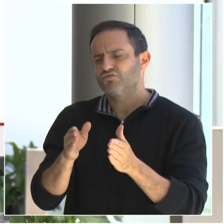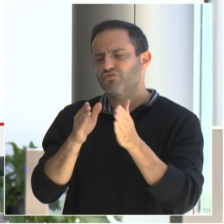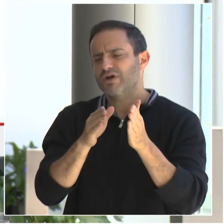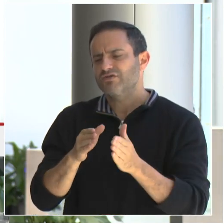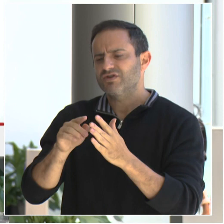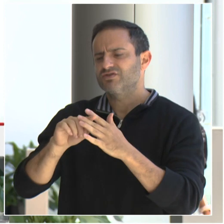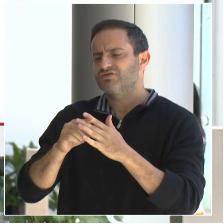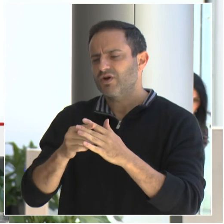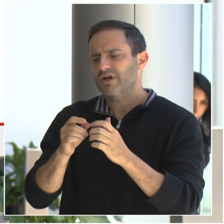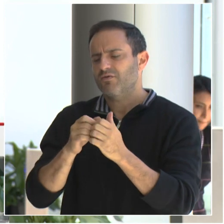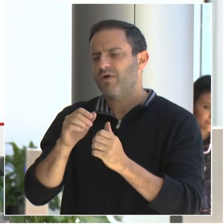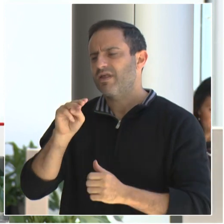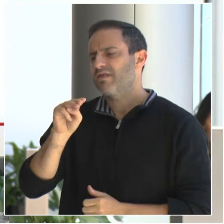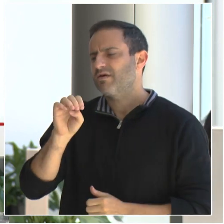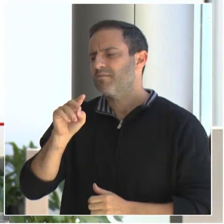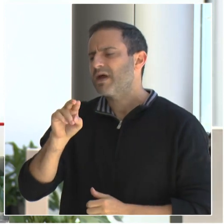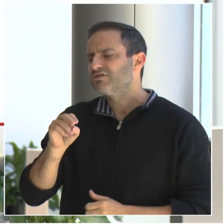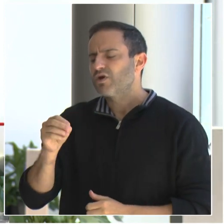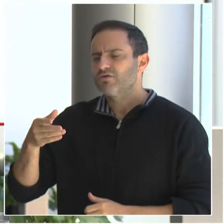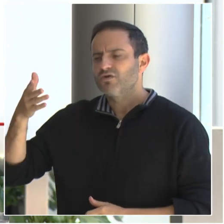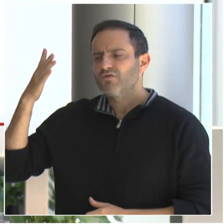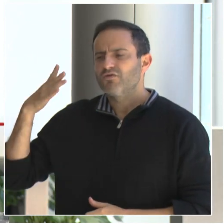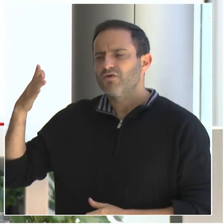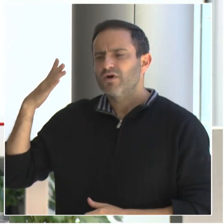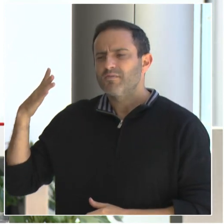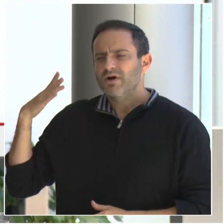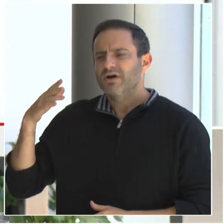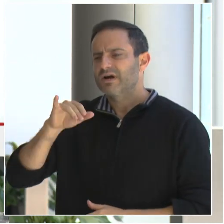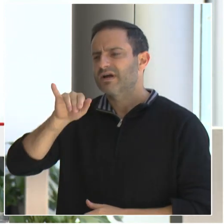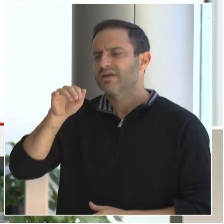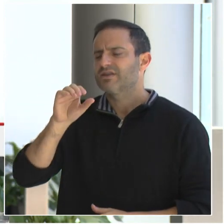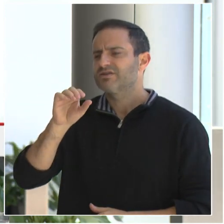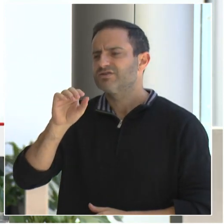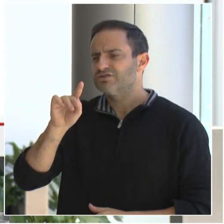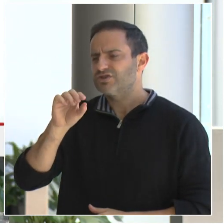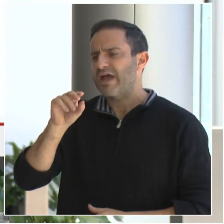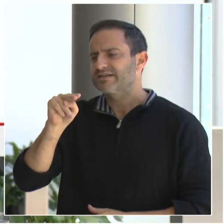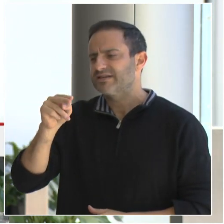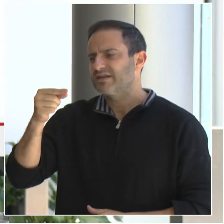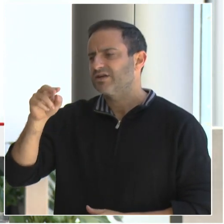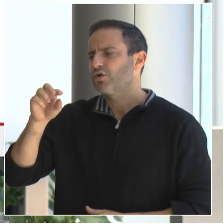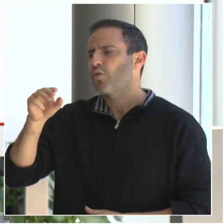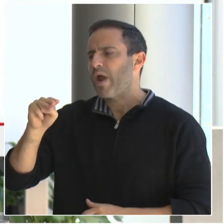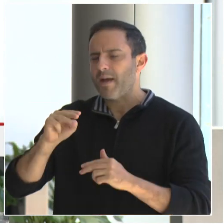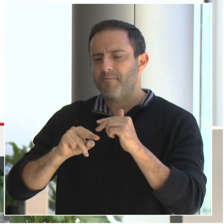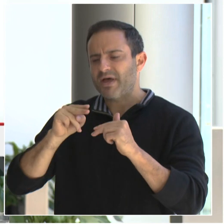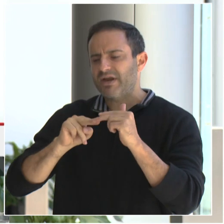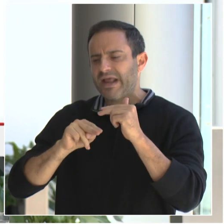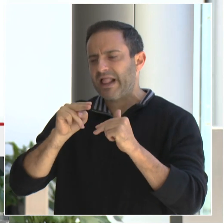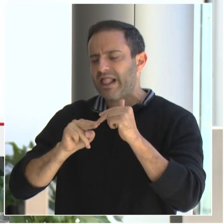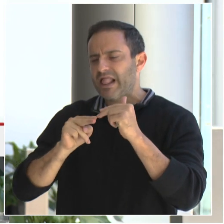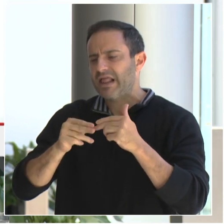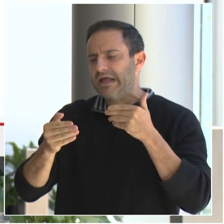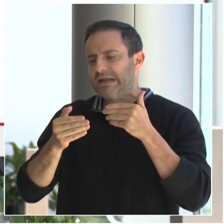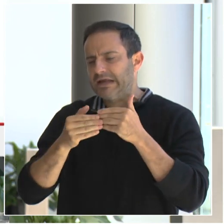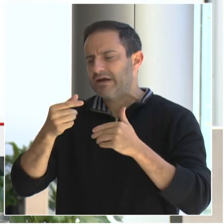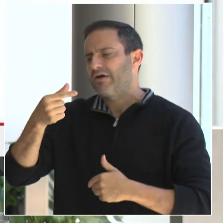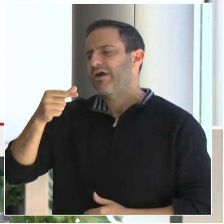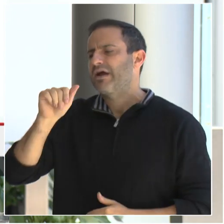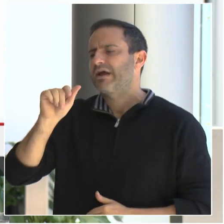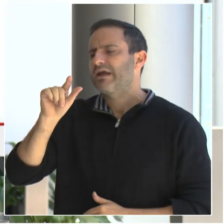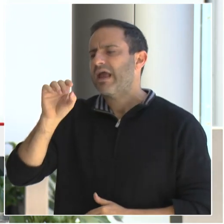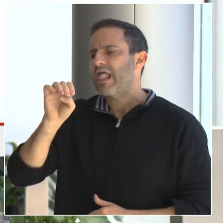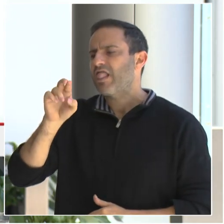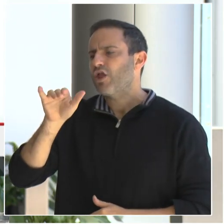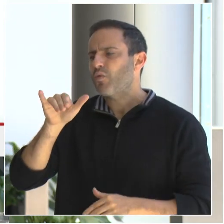starting with Metro's former DC headquarters, the Jackson Graham Building, or JGB, near Gallery Place. If you've ever